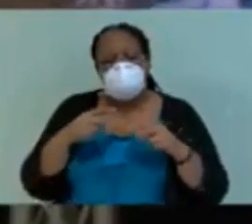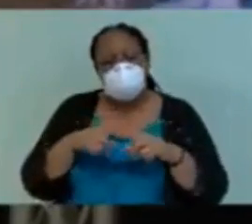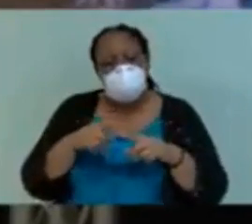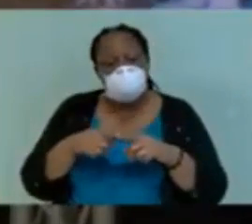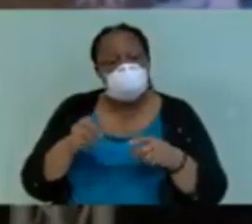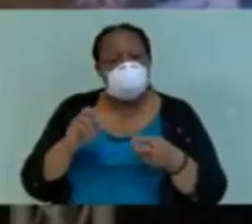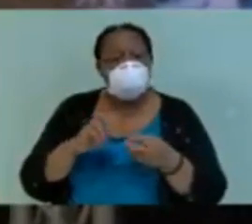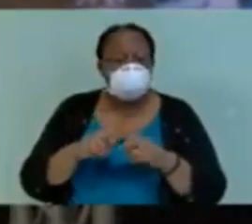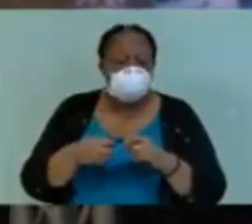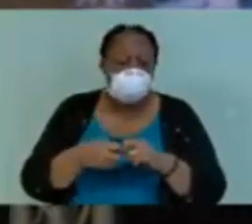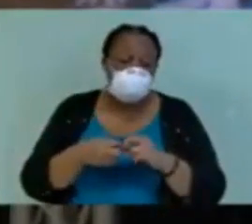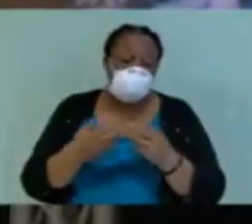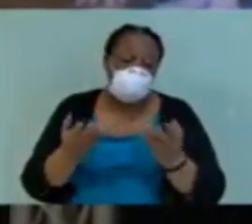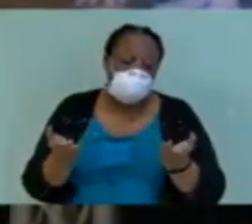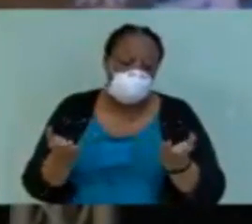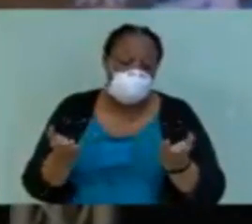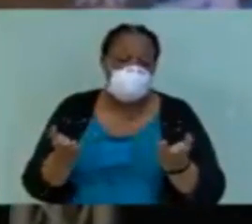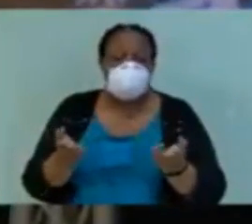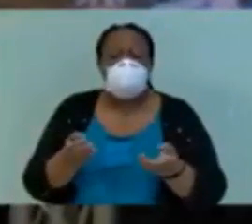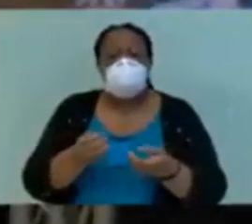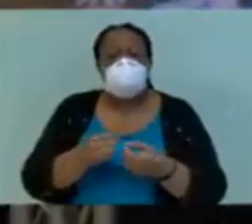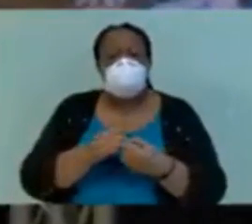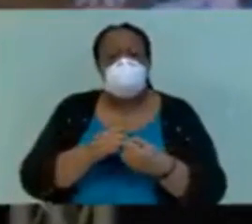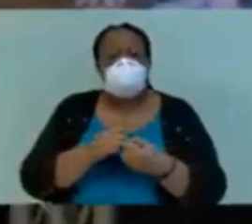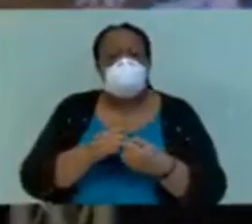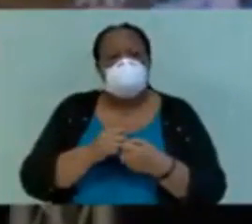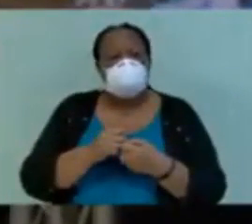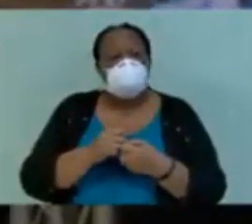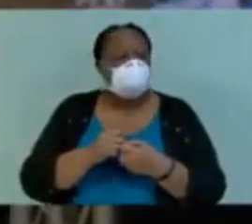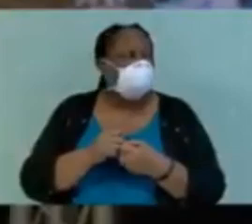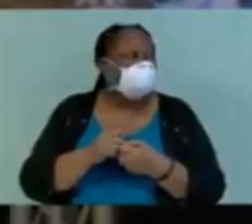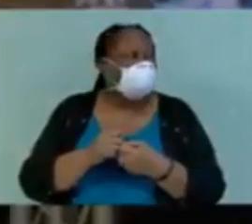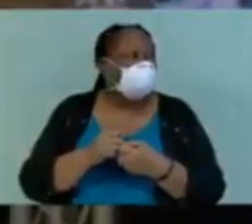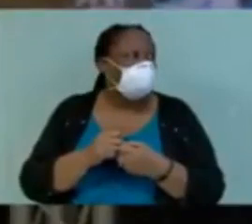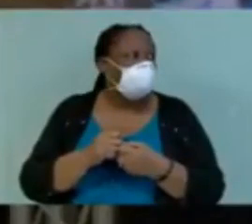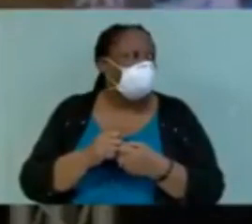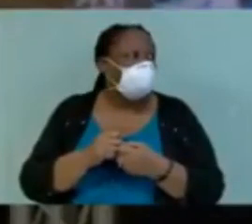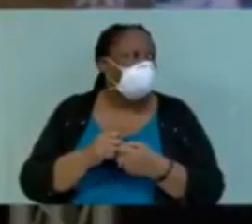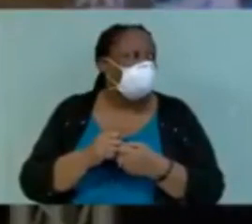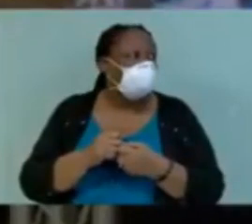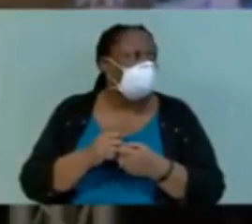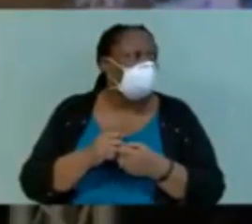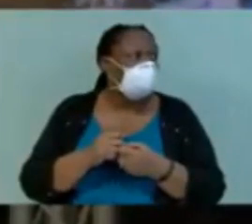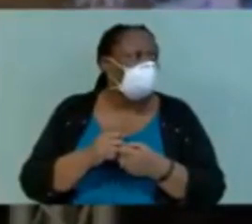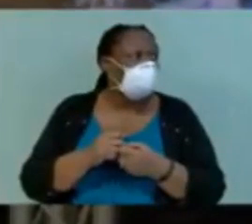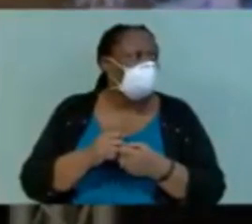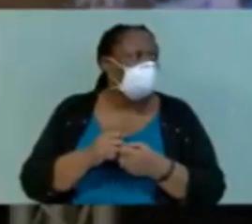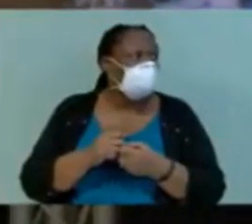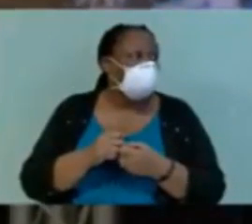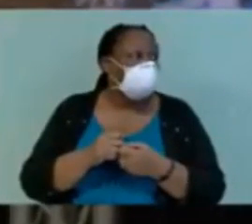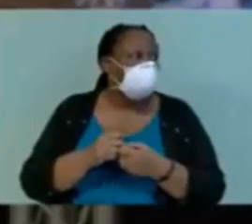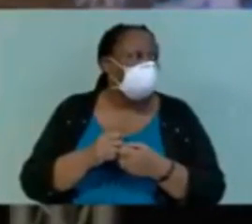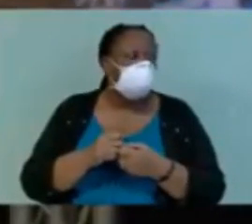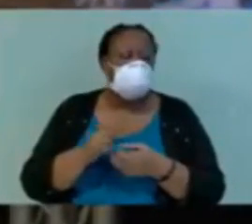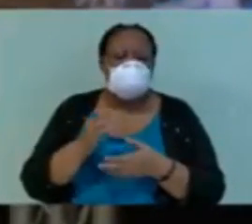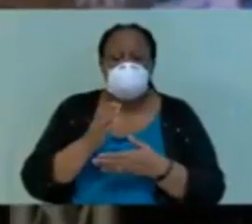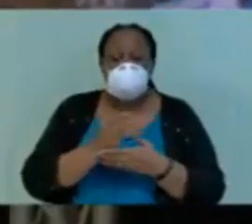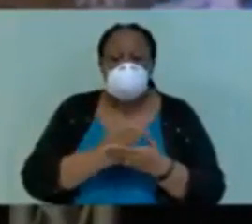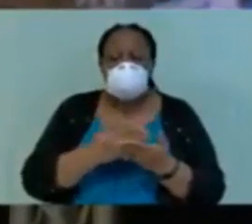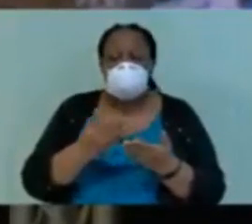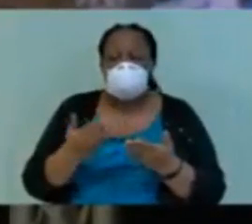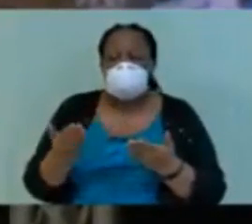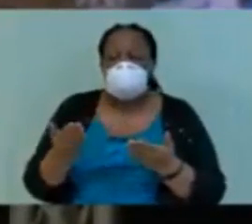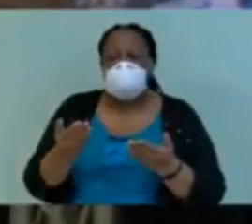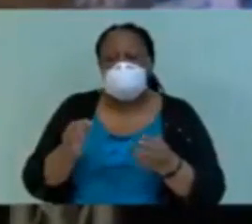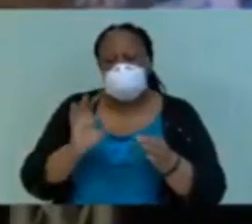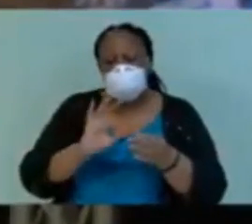with its principal, Grace Kennedy Money Services. We